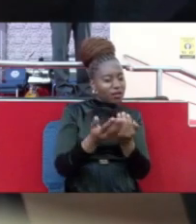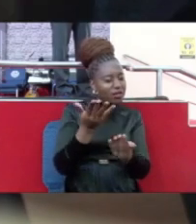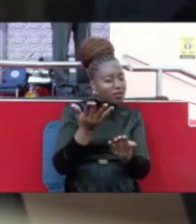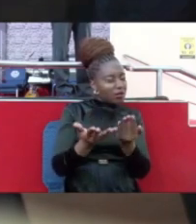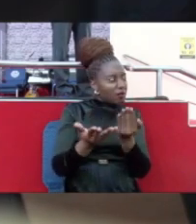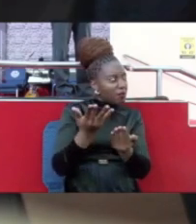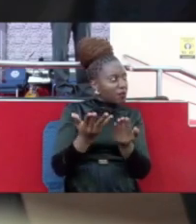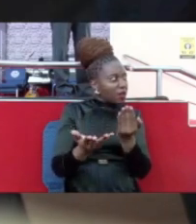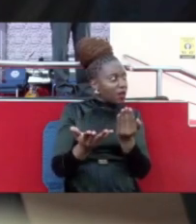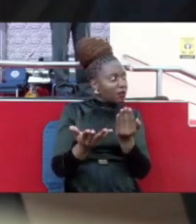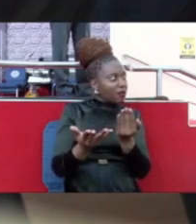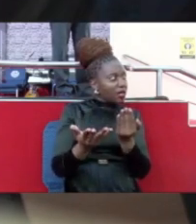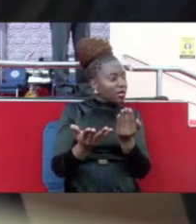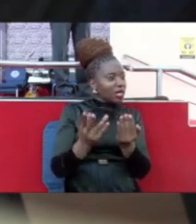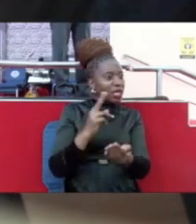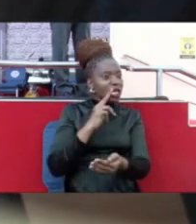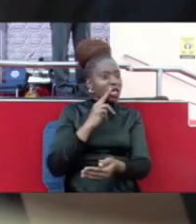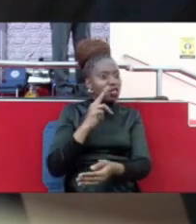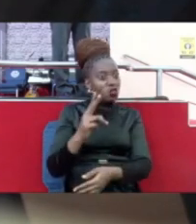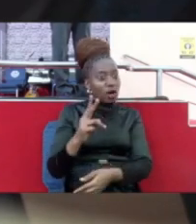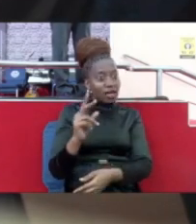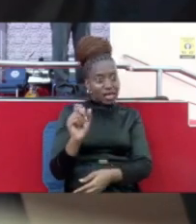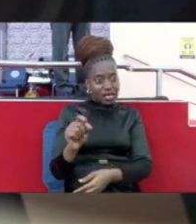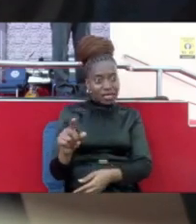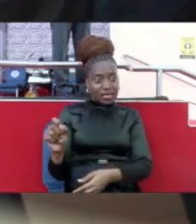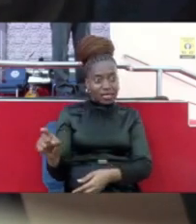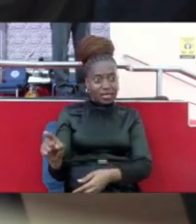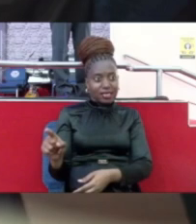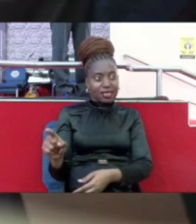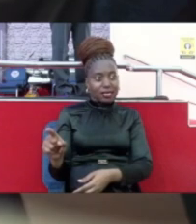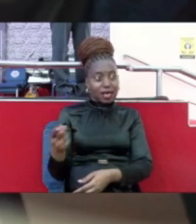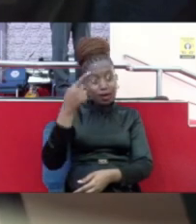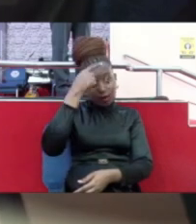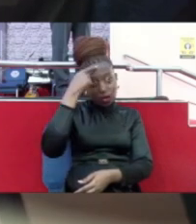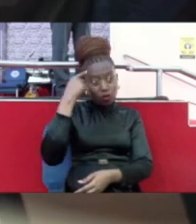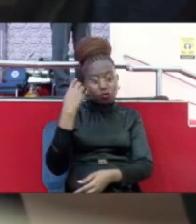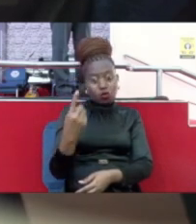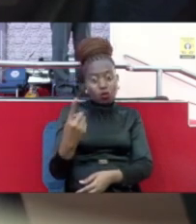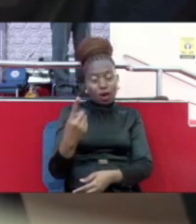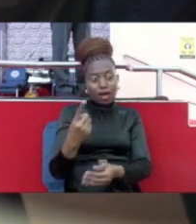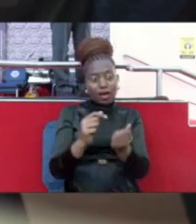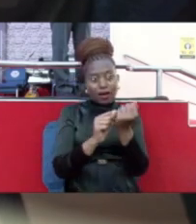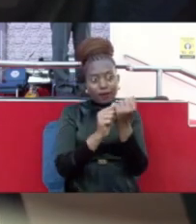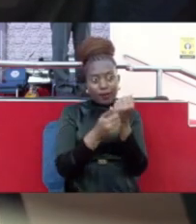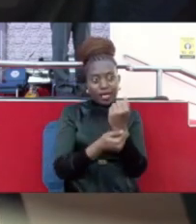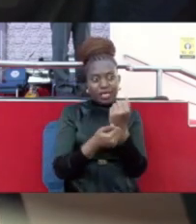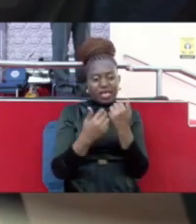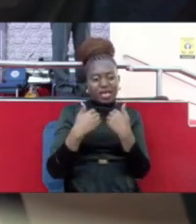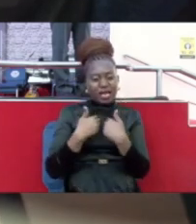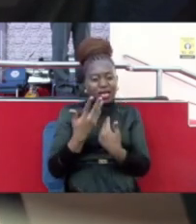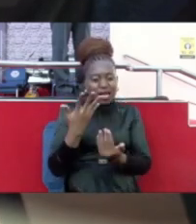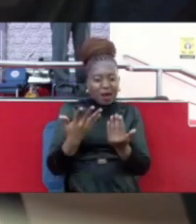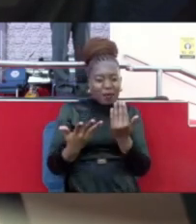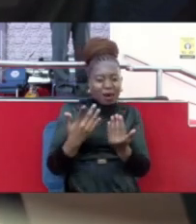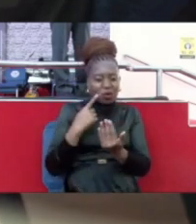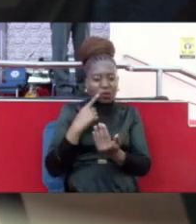like 200 of the seeds, because one head of one maize, it has like 100 to 200 seeds on